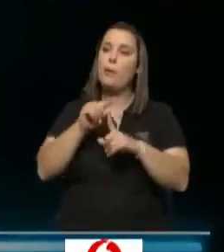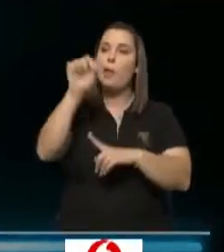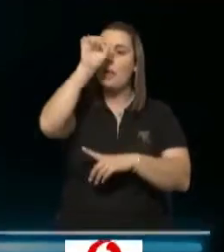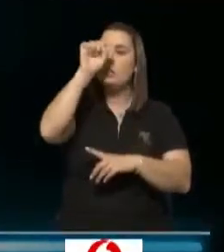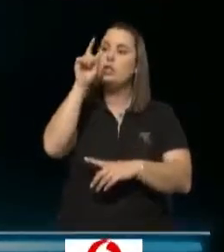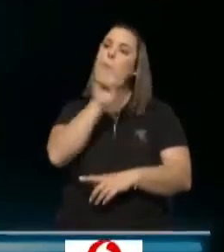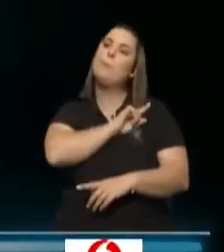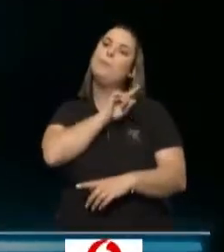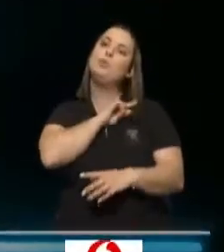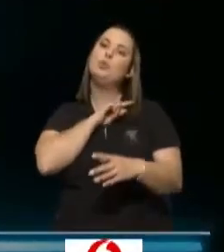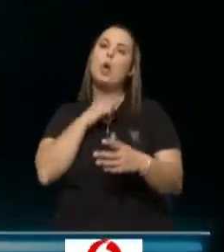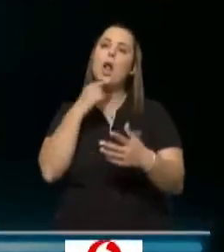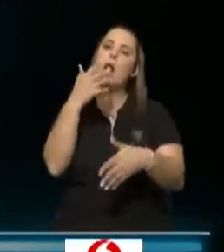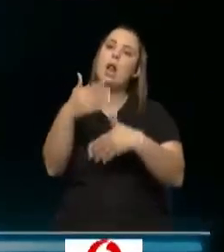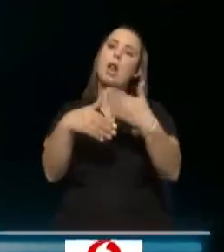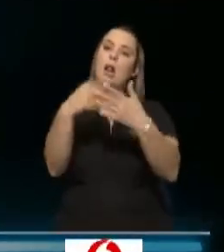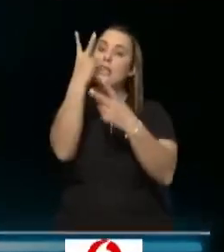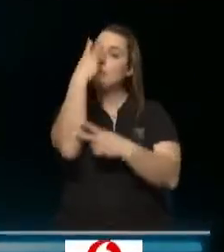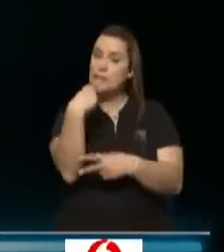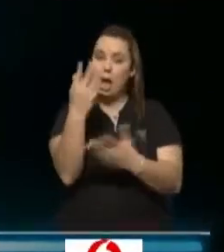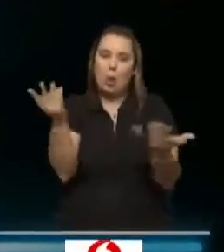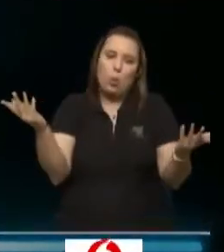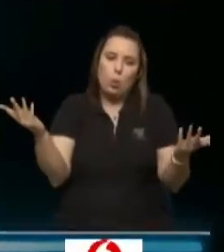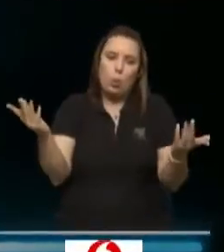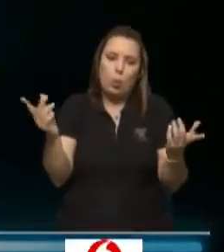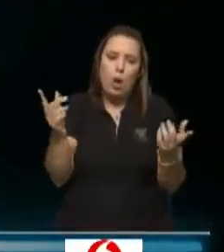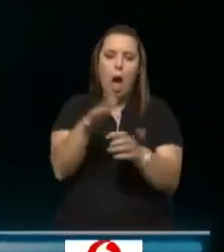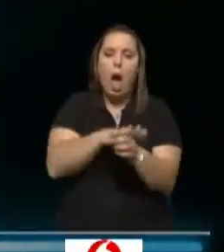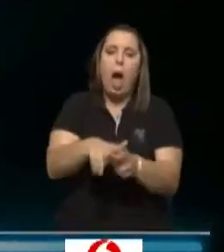respecting reality. They have,